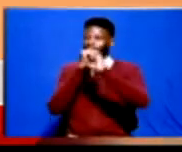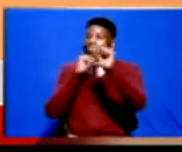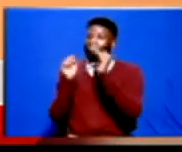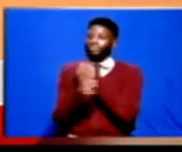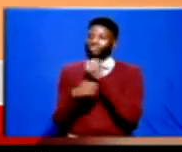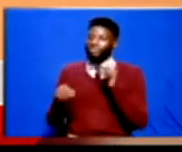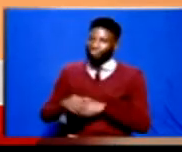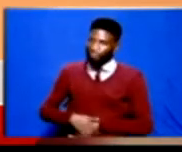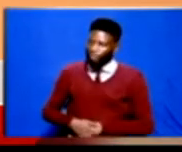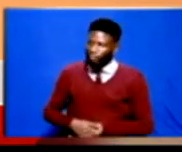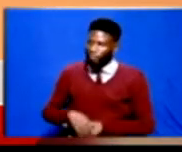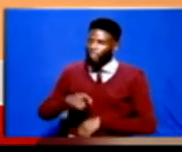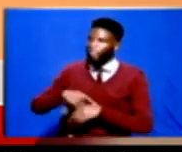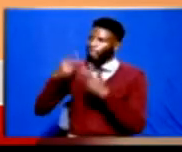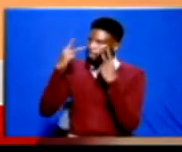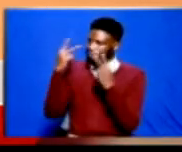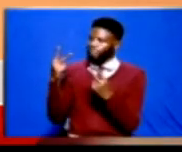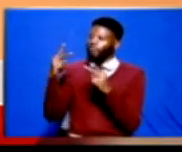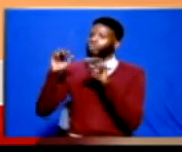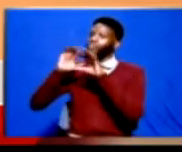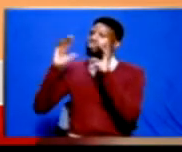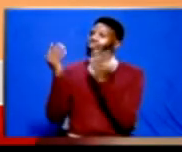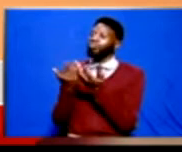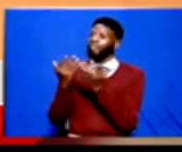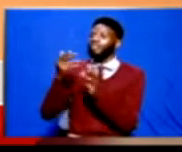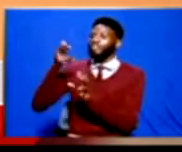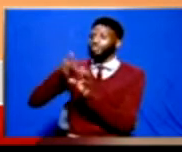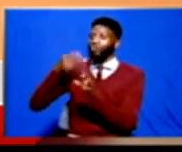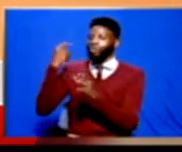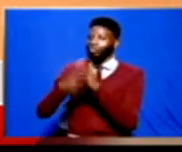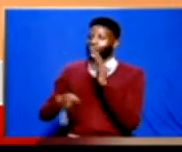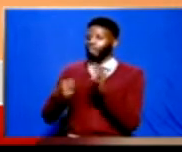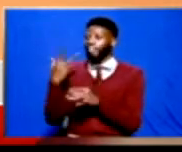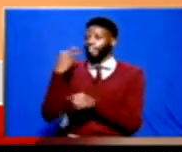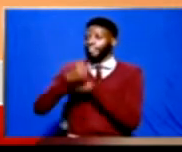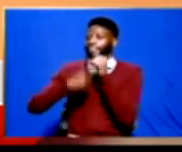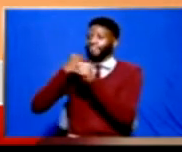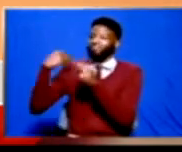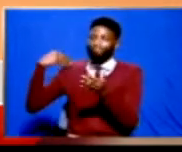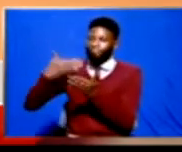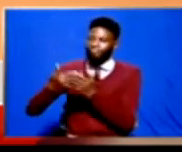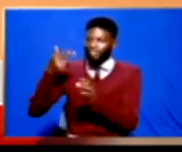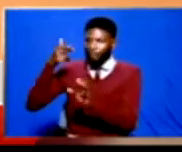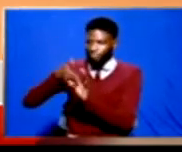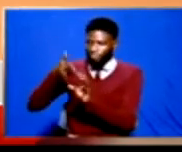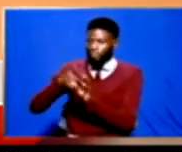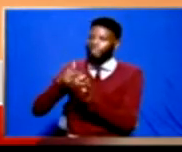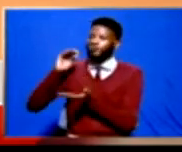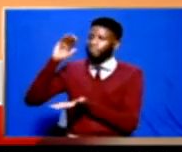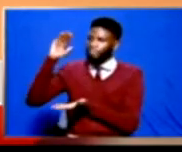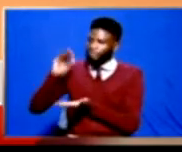And when you look at global fuel prices in the last 3 years, you have seen prices have dropped by more